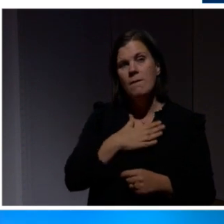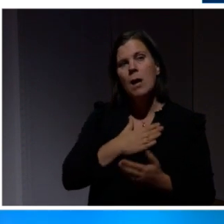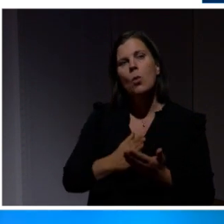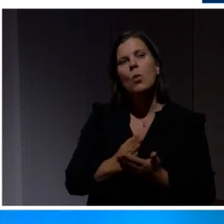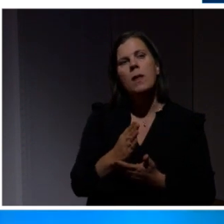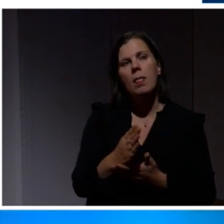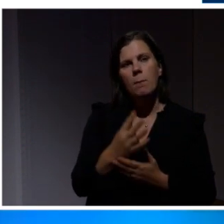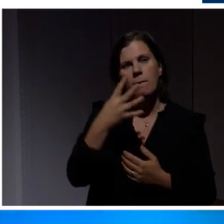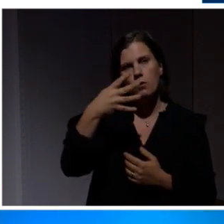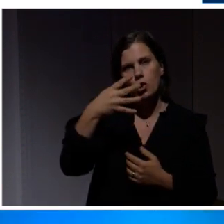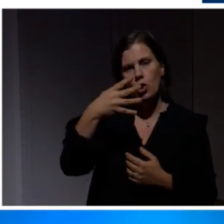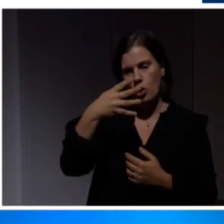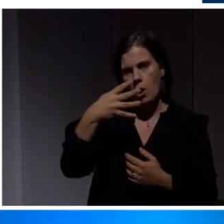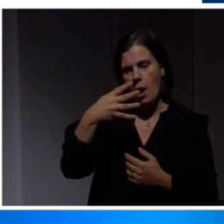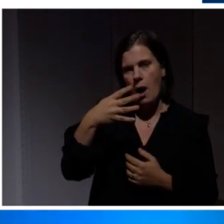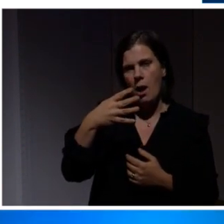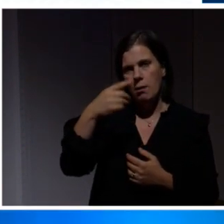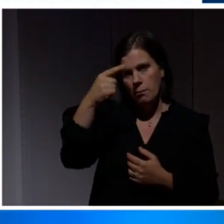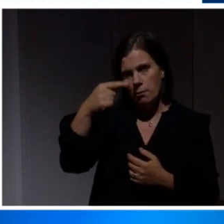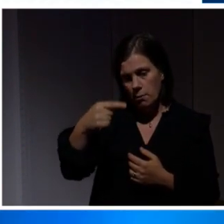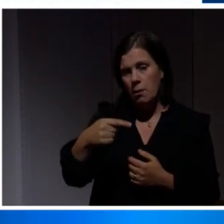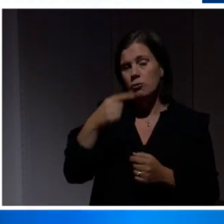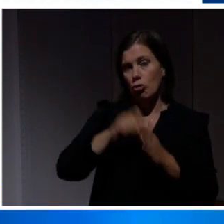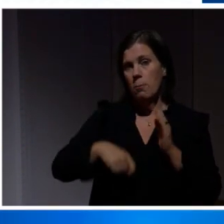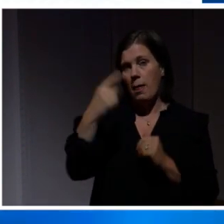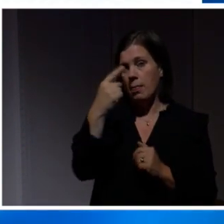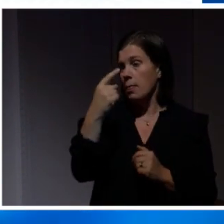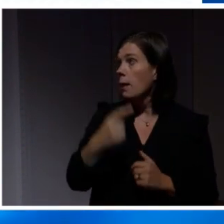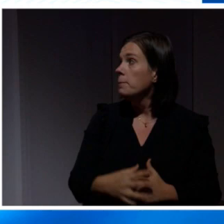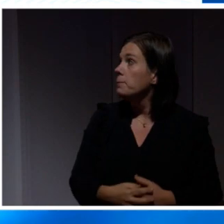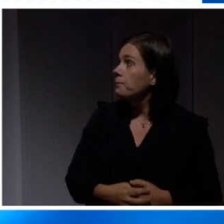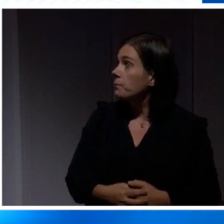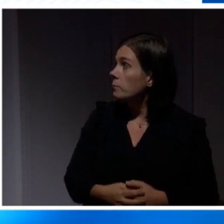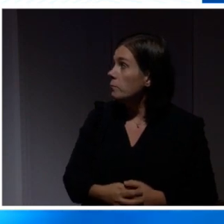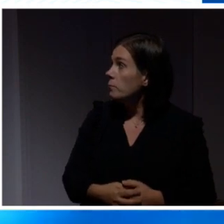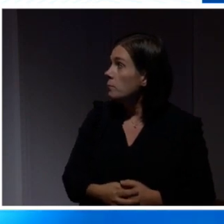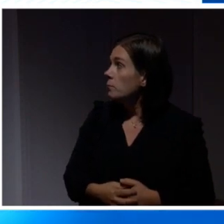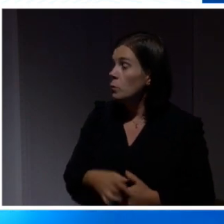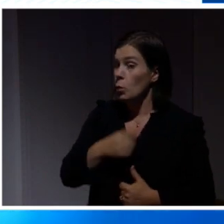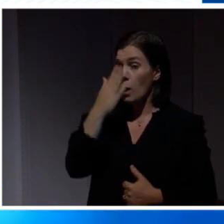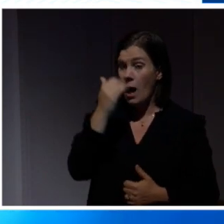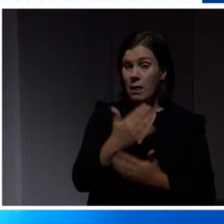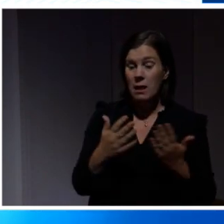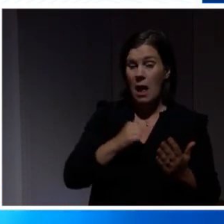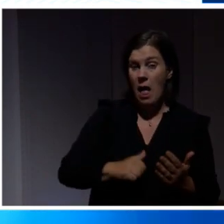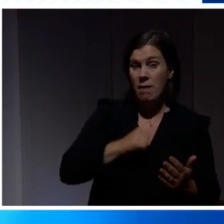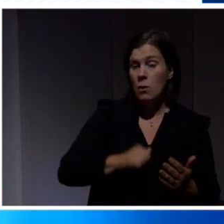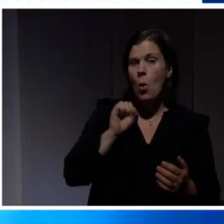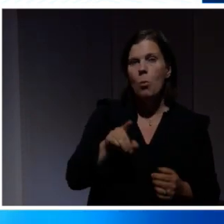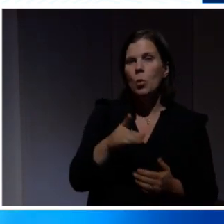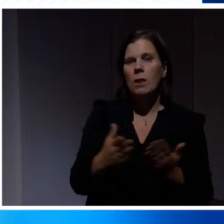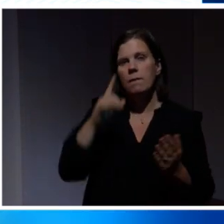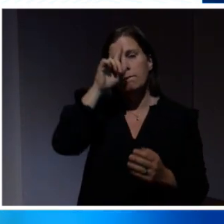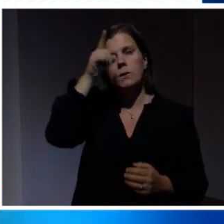these barriers one by one. And let's start with the first one. You can't use something if you don't understand